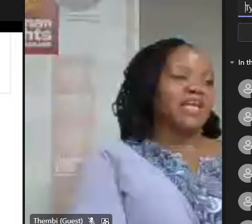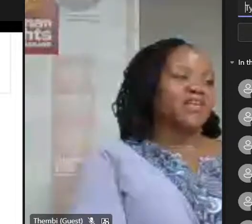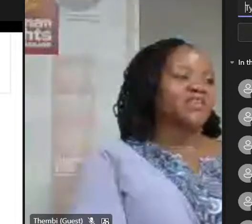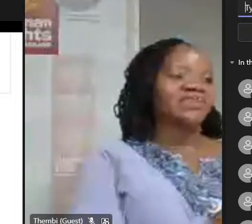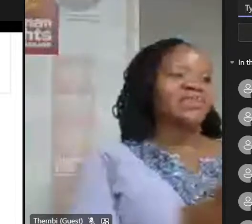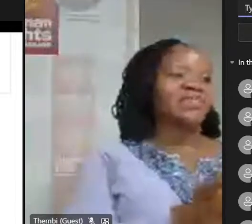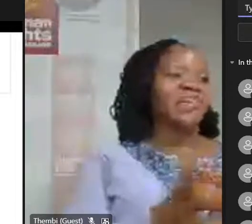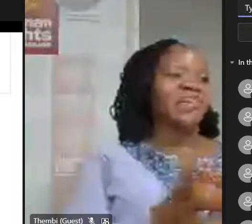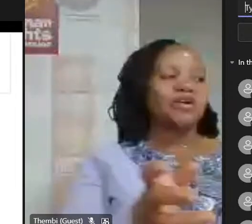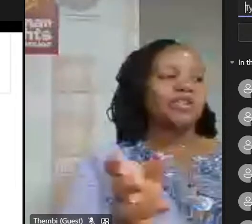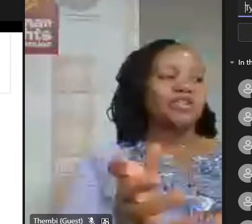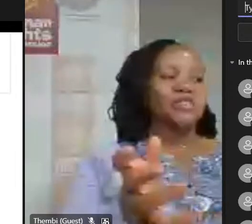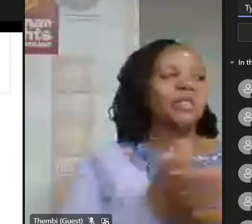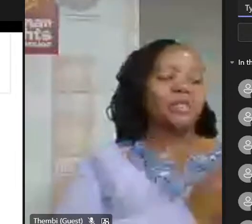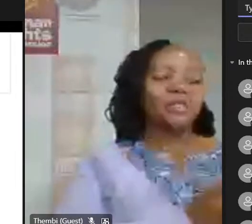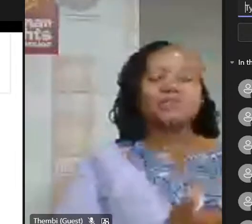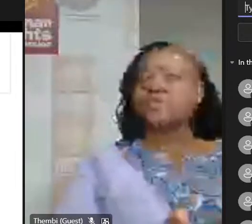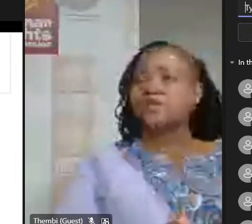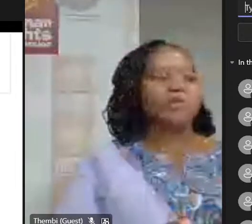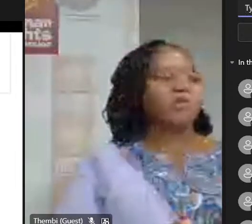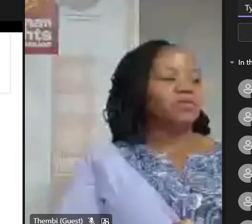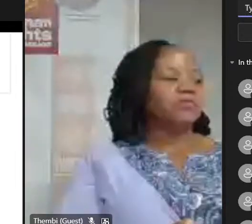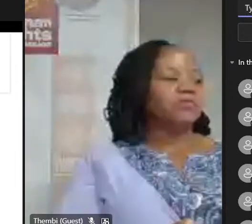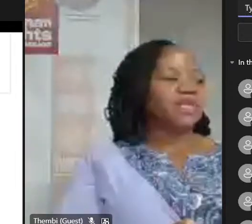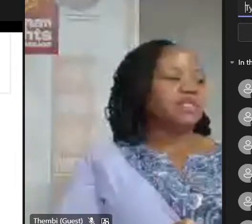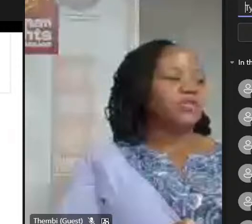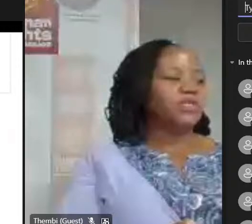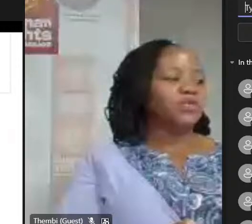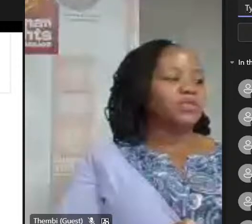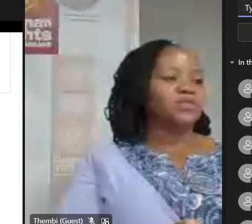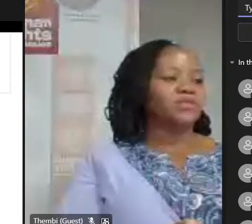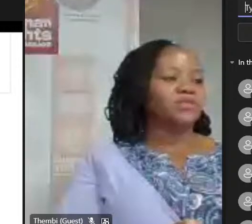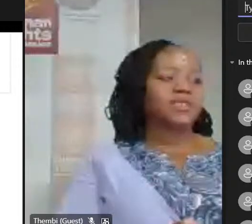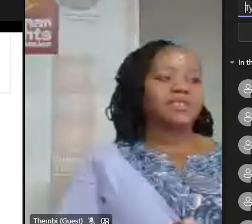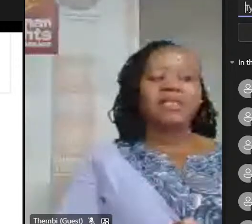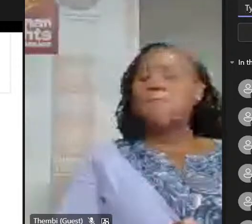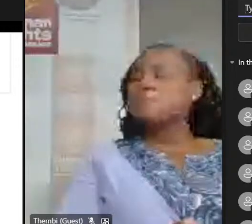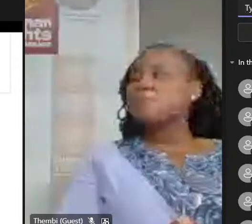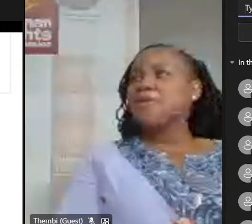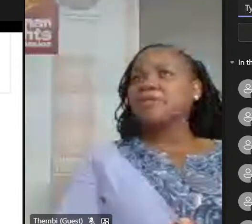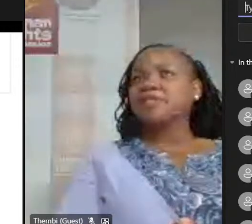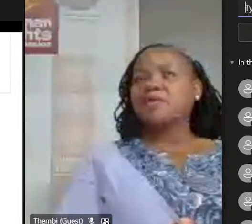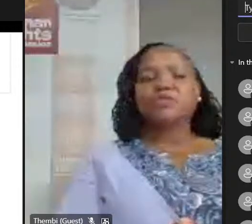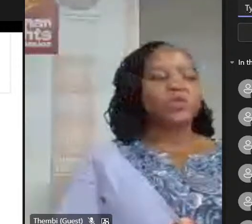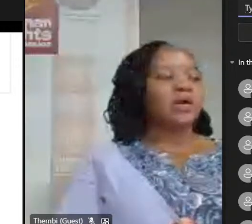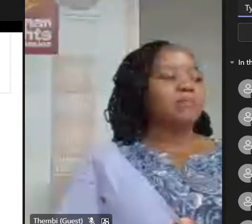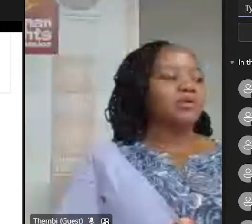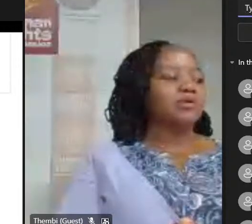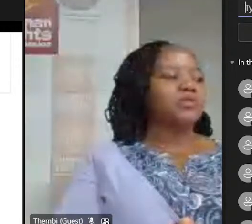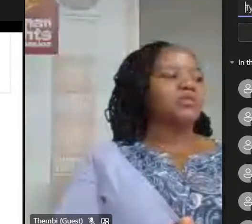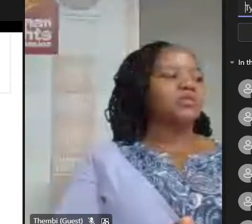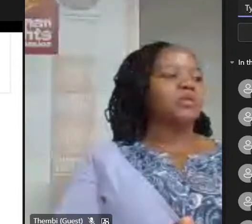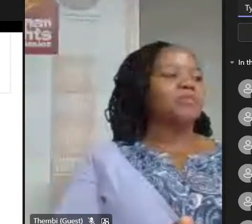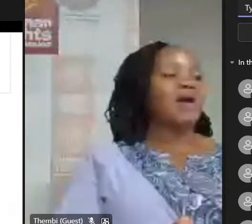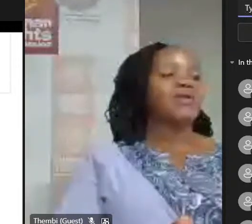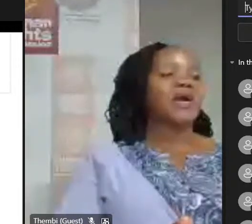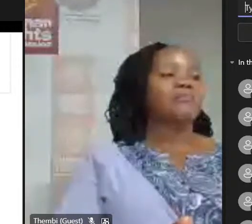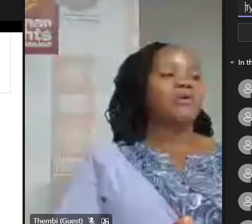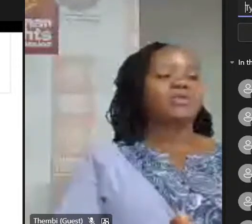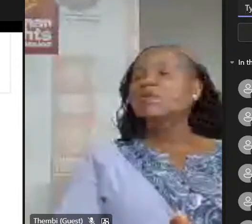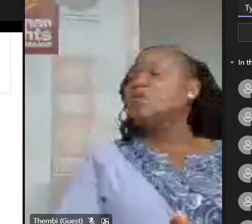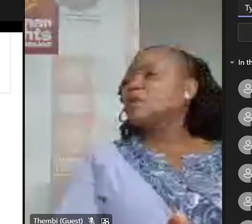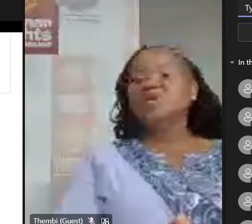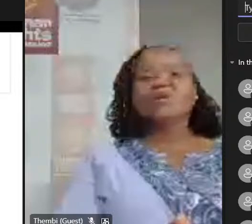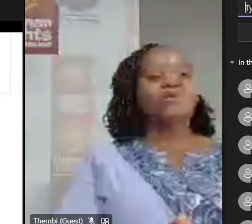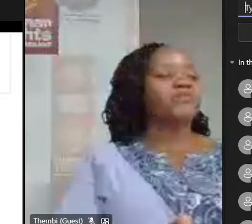at the end, it's not really a question. It's a quote from Ray 2022, who says, maybe it's time we stop arguing